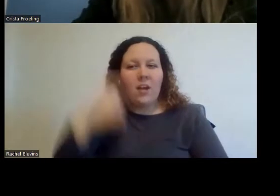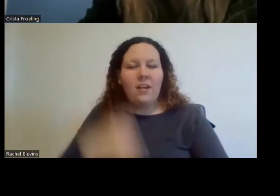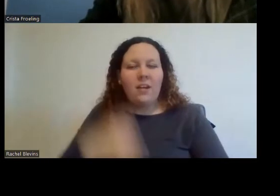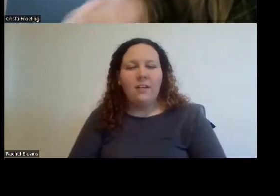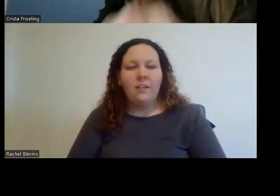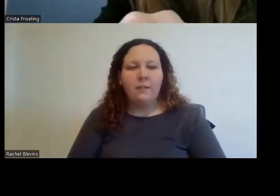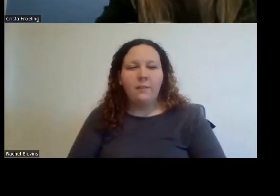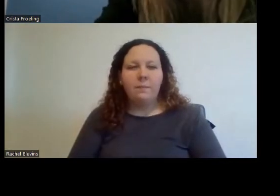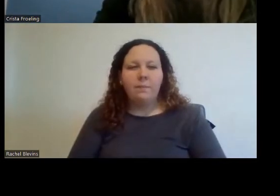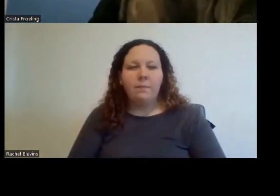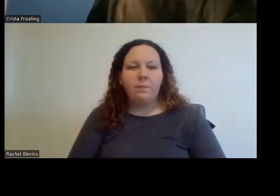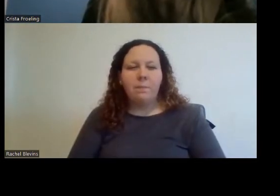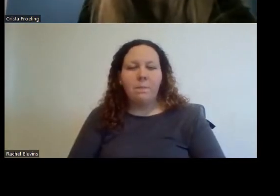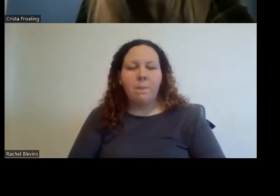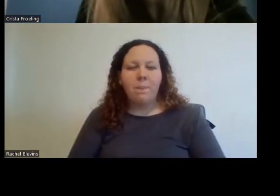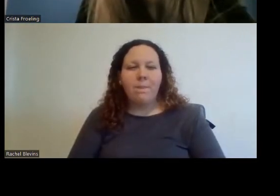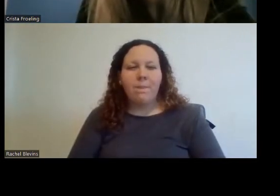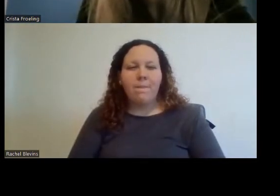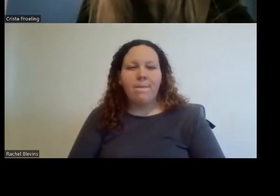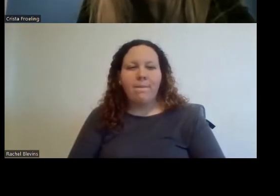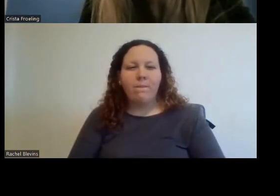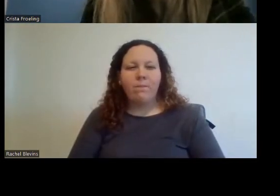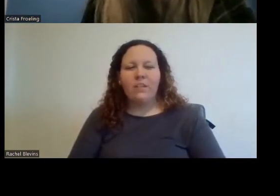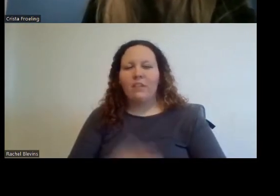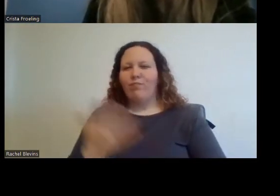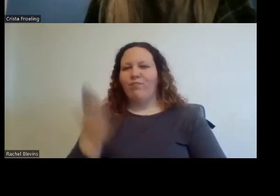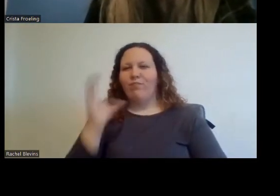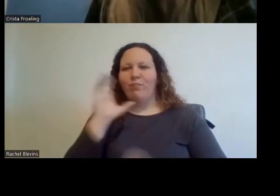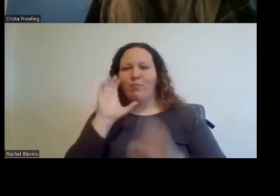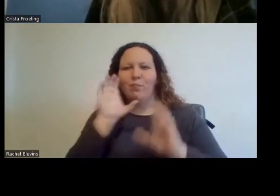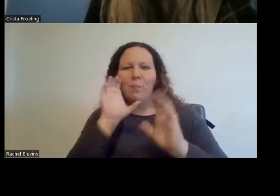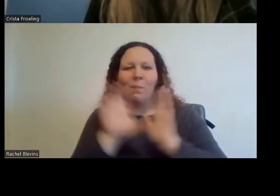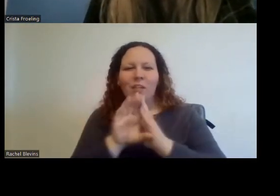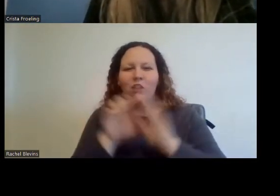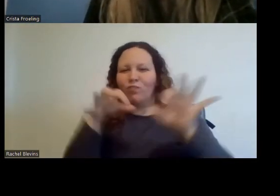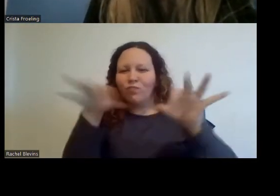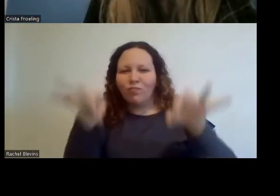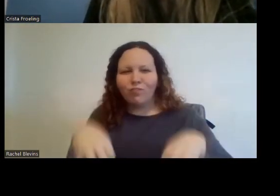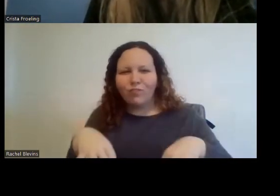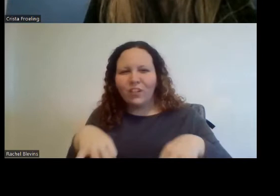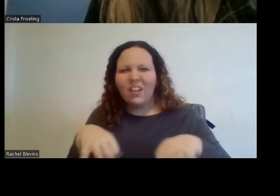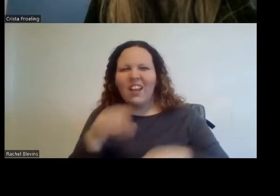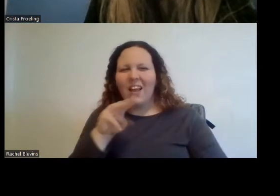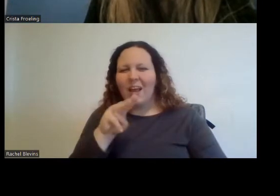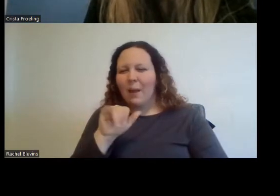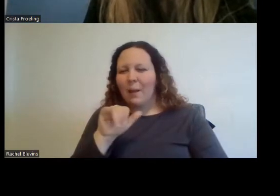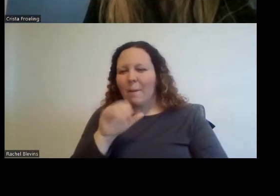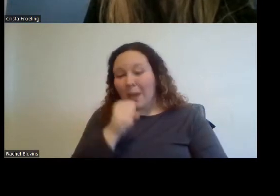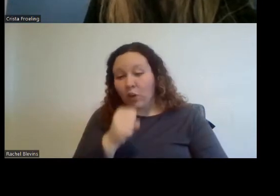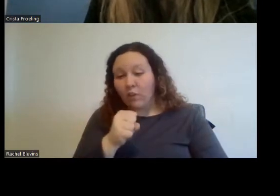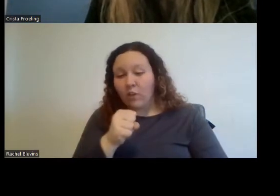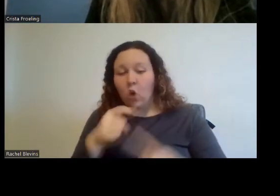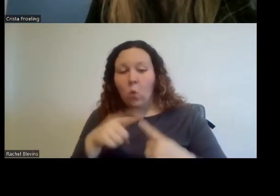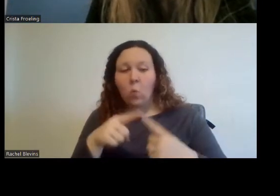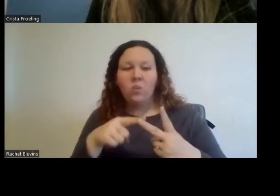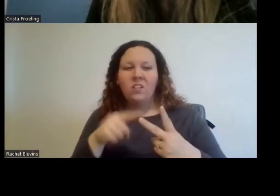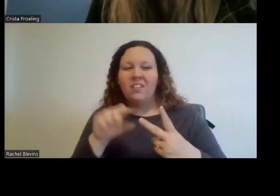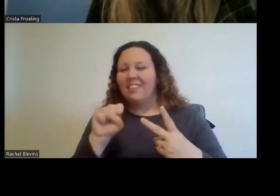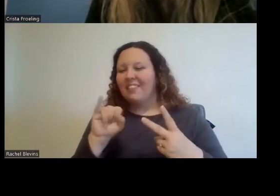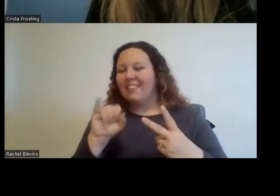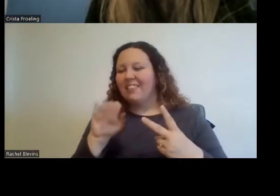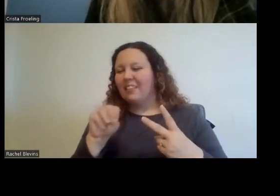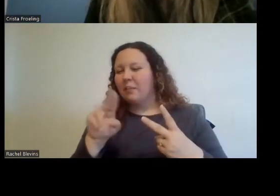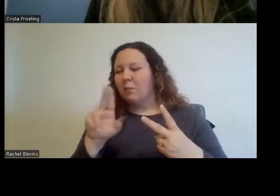And that's like up close and personal. There's the microphone, there's the stimulator, that's magnetic